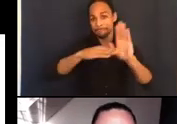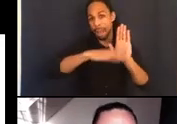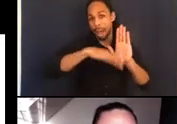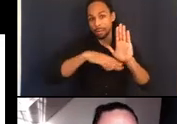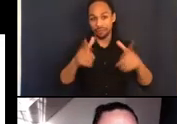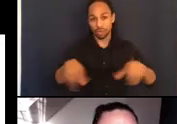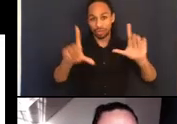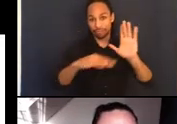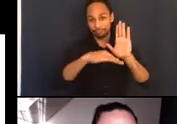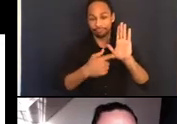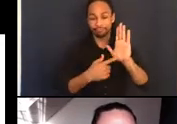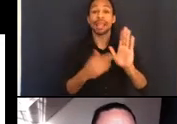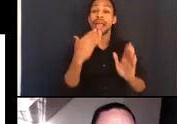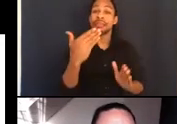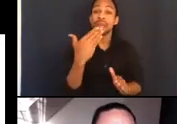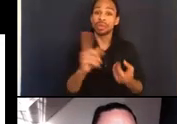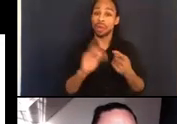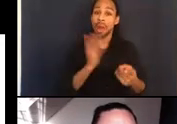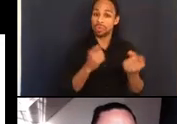please.